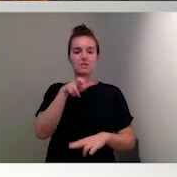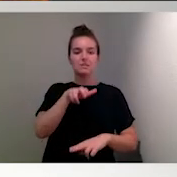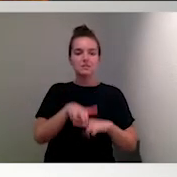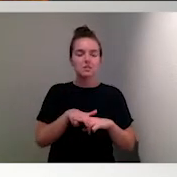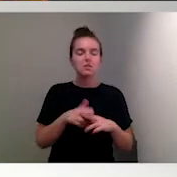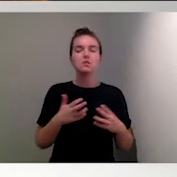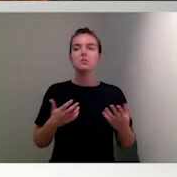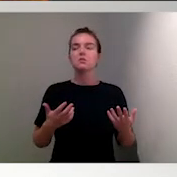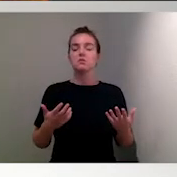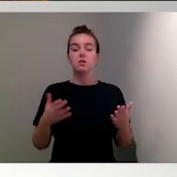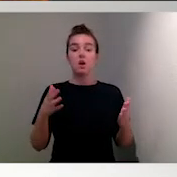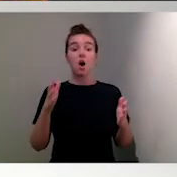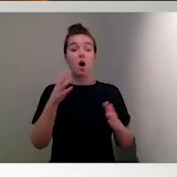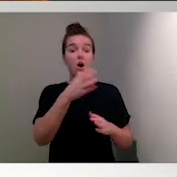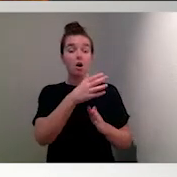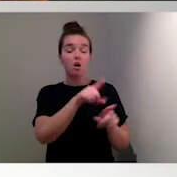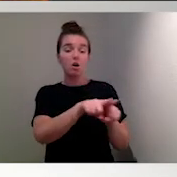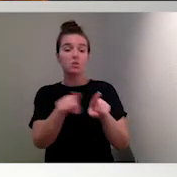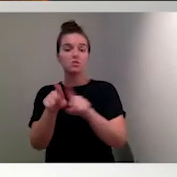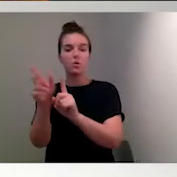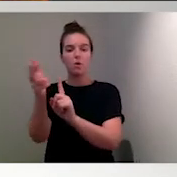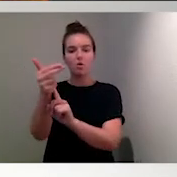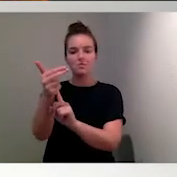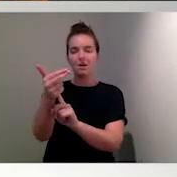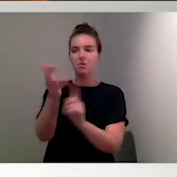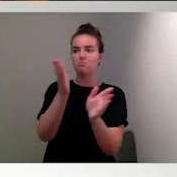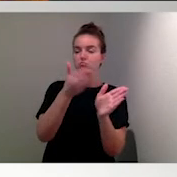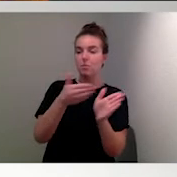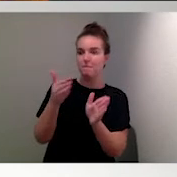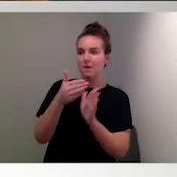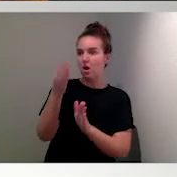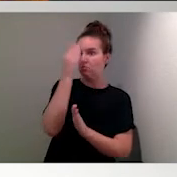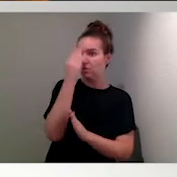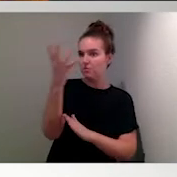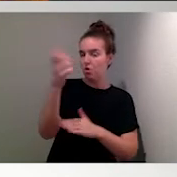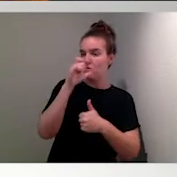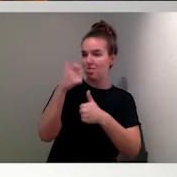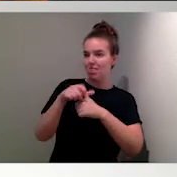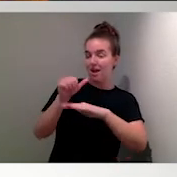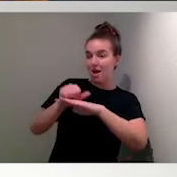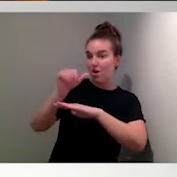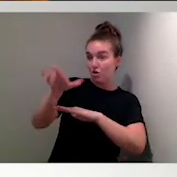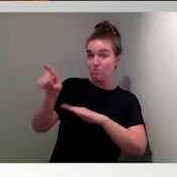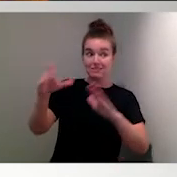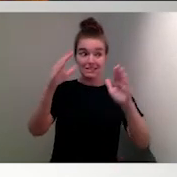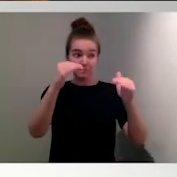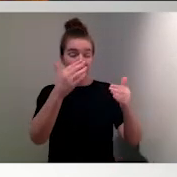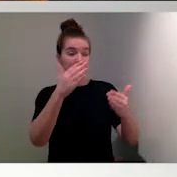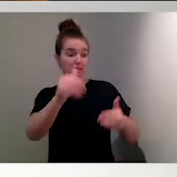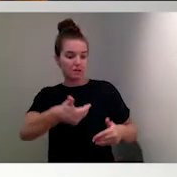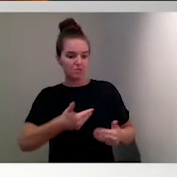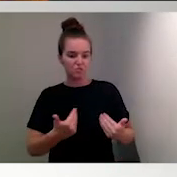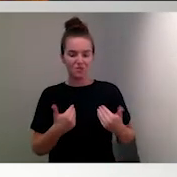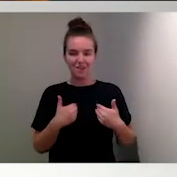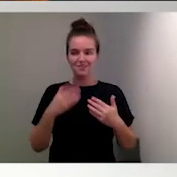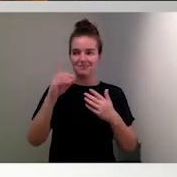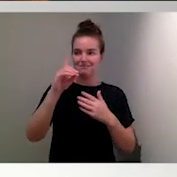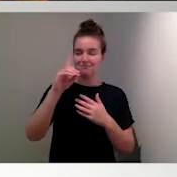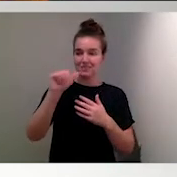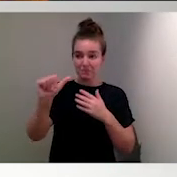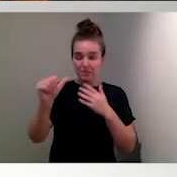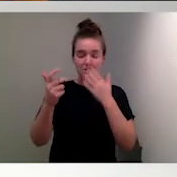as well by sending them a letter letting them know to expect a guest who has some disabilities and to set up a